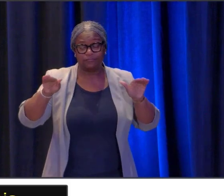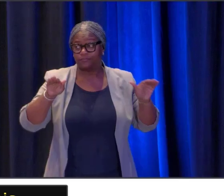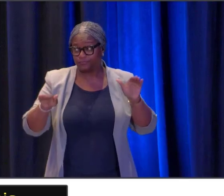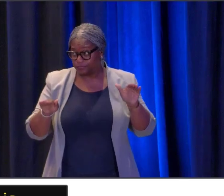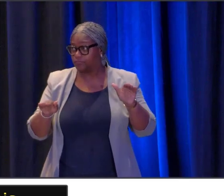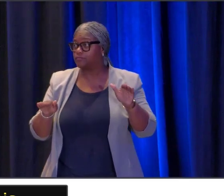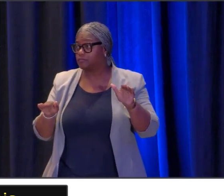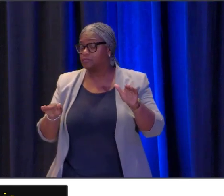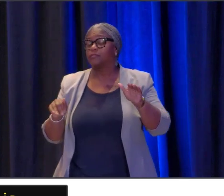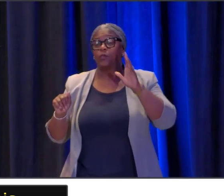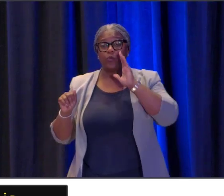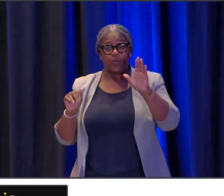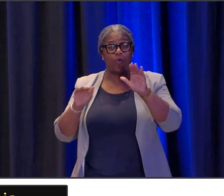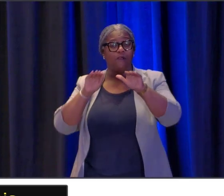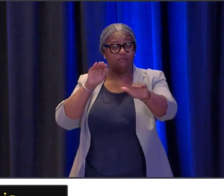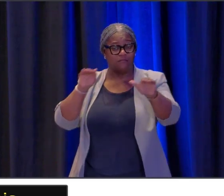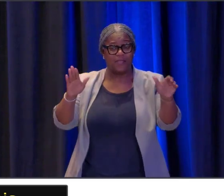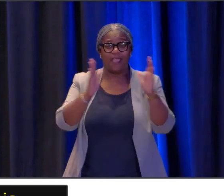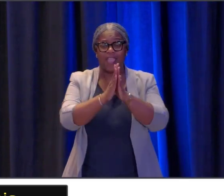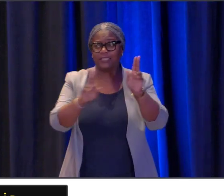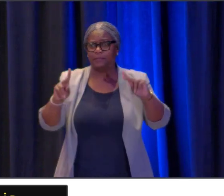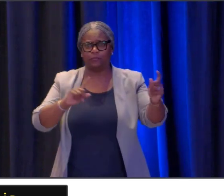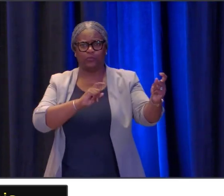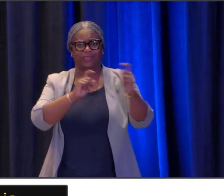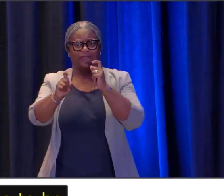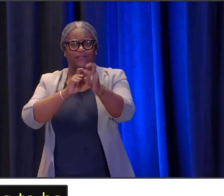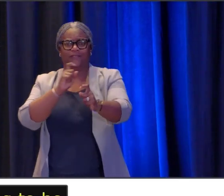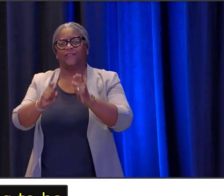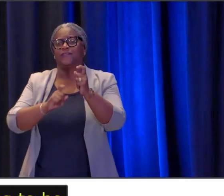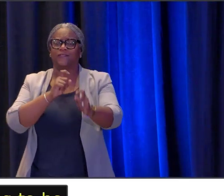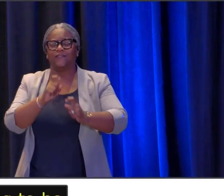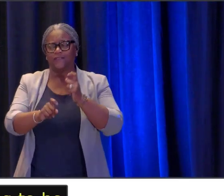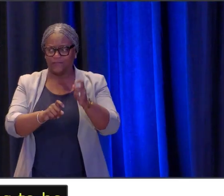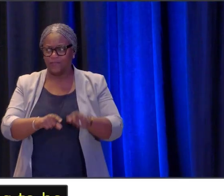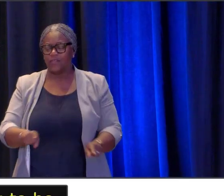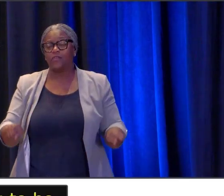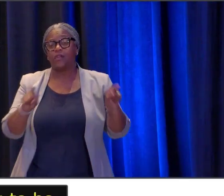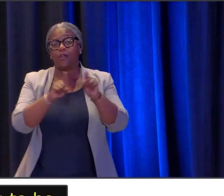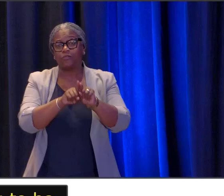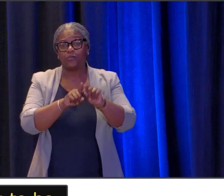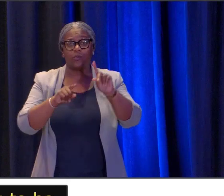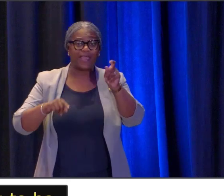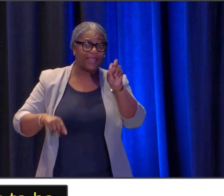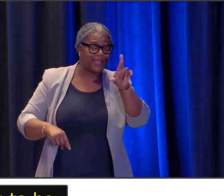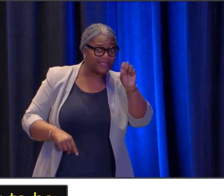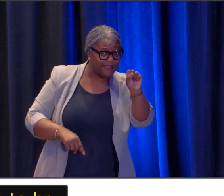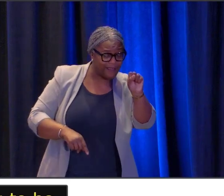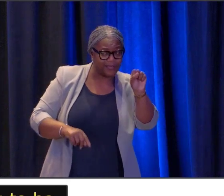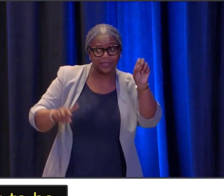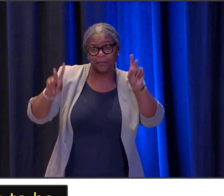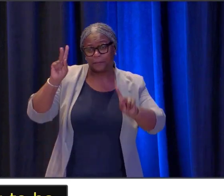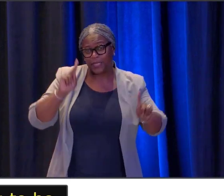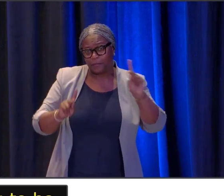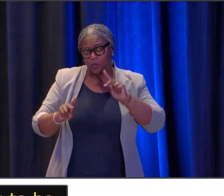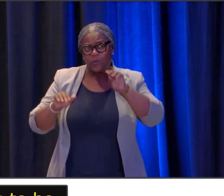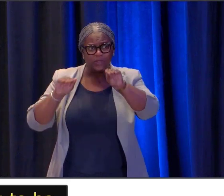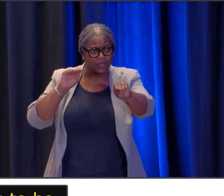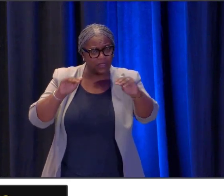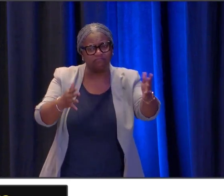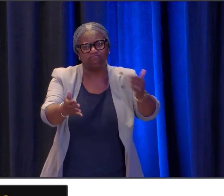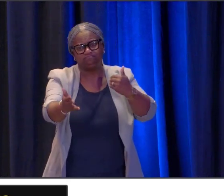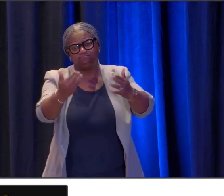that we're going to be asking our network to contribute to, that we're going to be asking our allies, the people that we work with in regard to managed